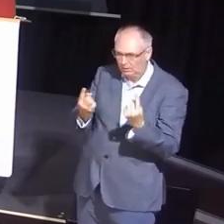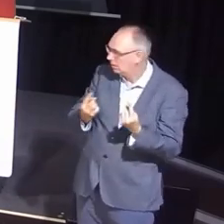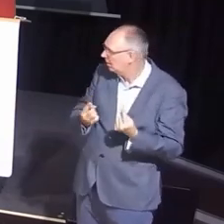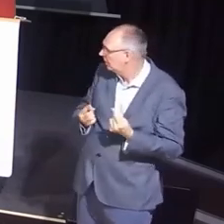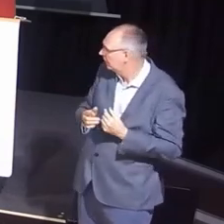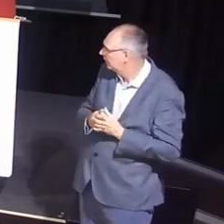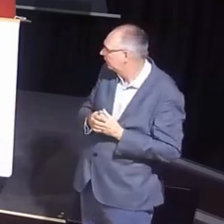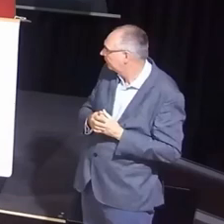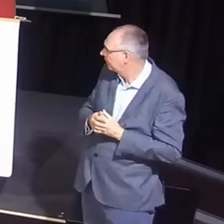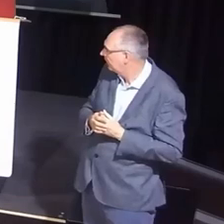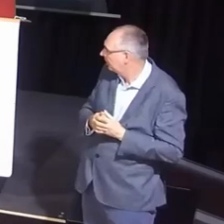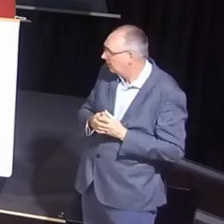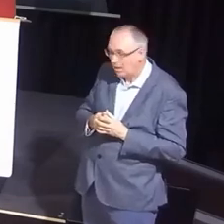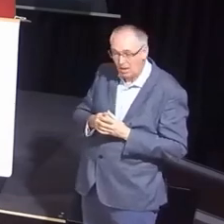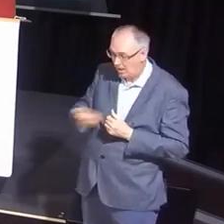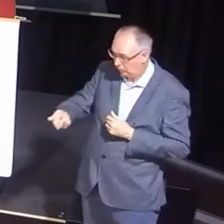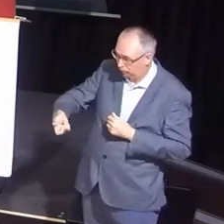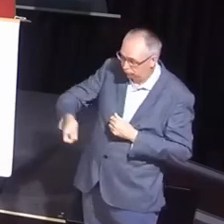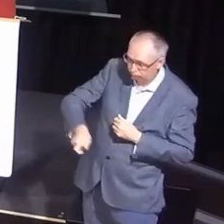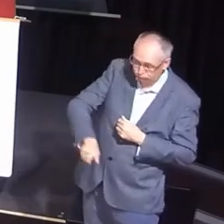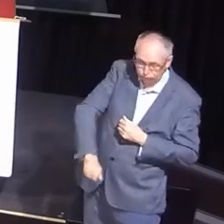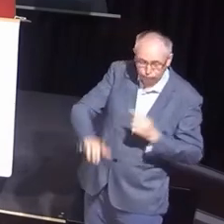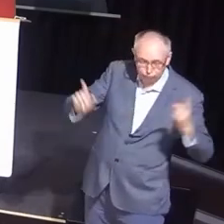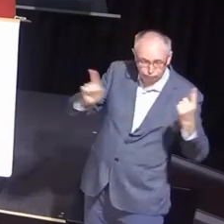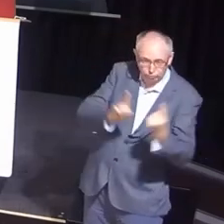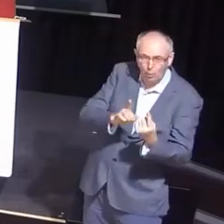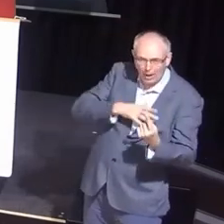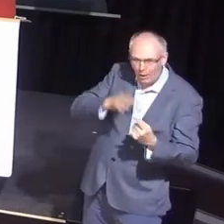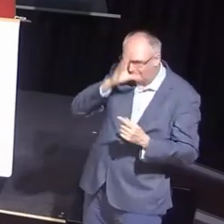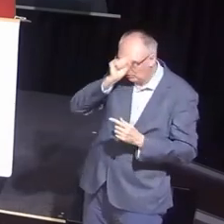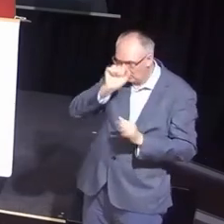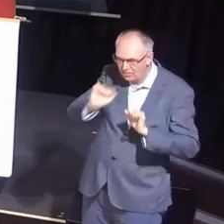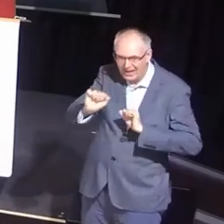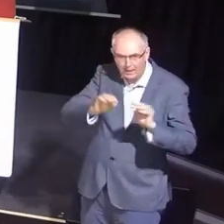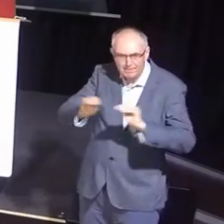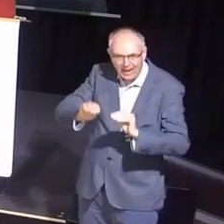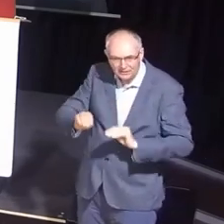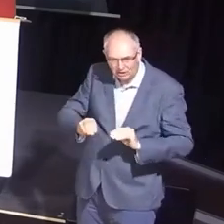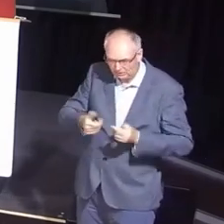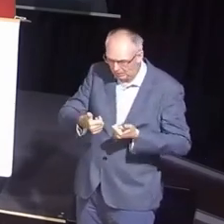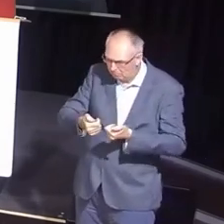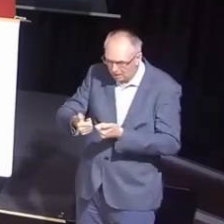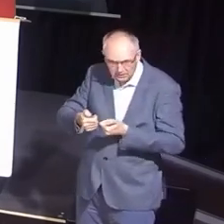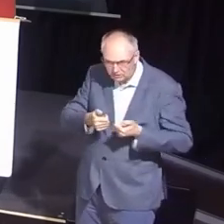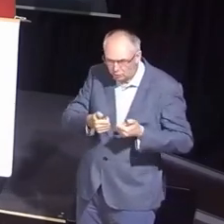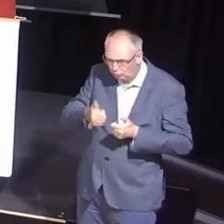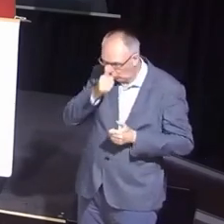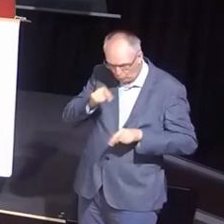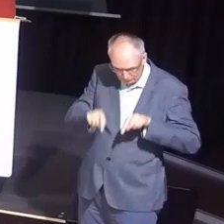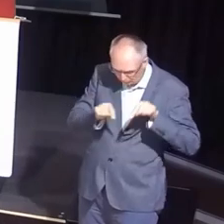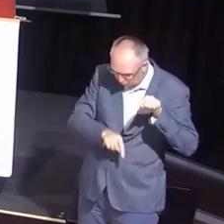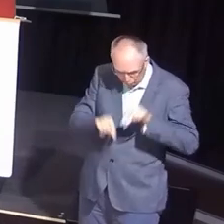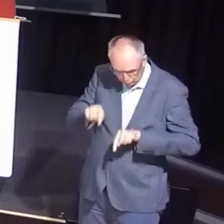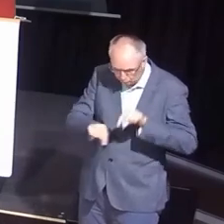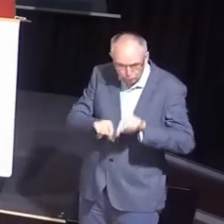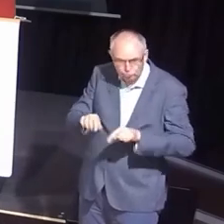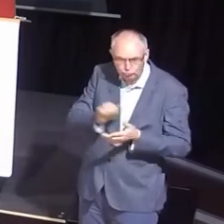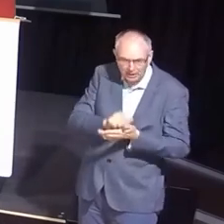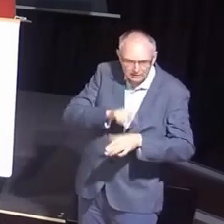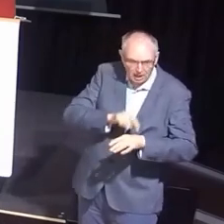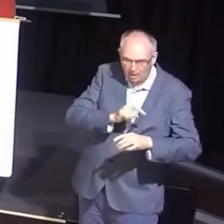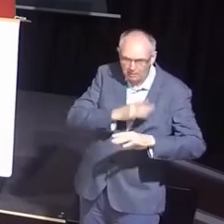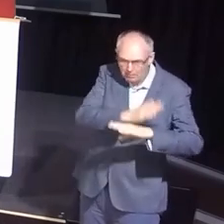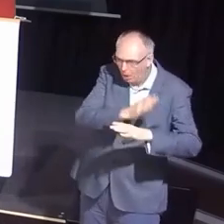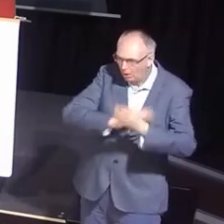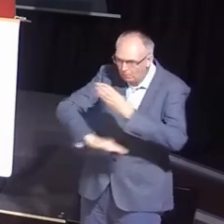way down because that's so overstimulating because you have to memorize their patterns and the buttons to know what button you have to push at a certain time to block. And I'm